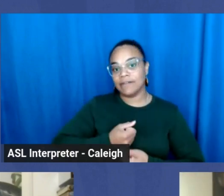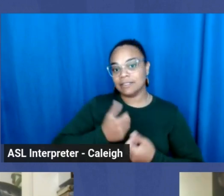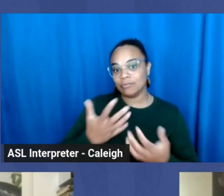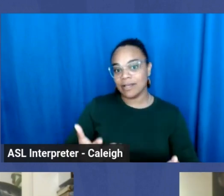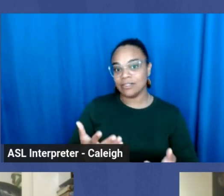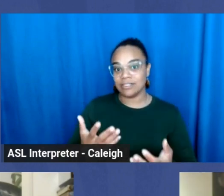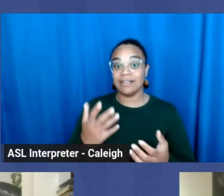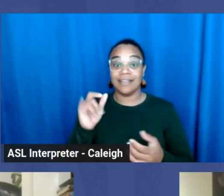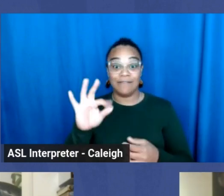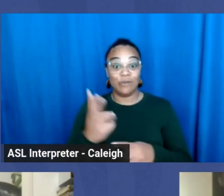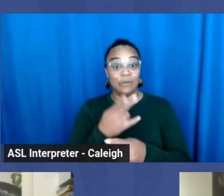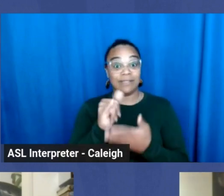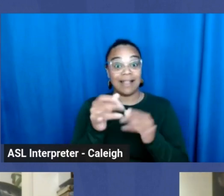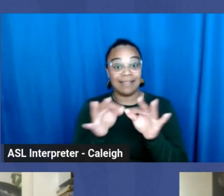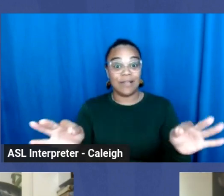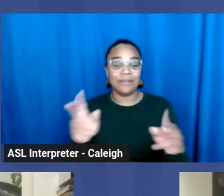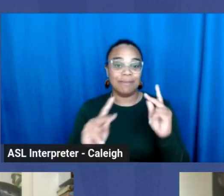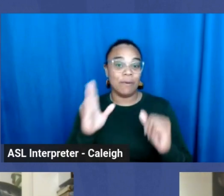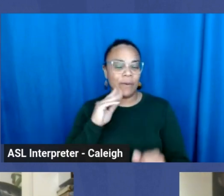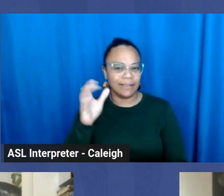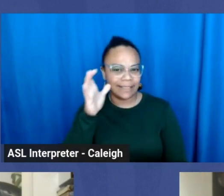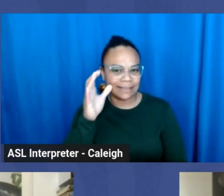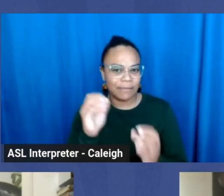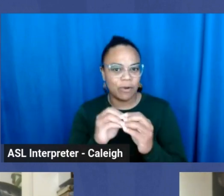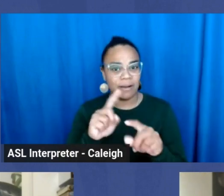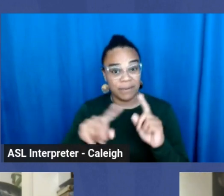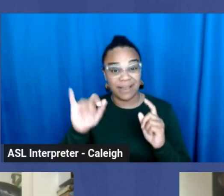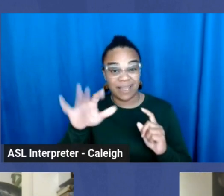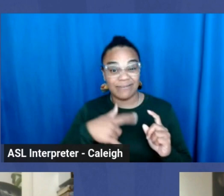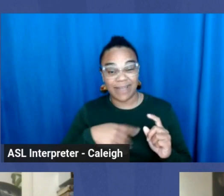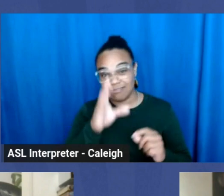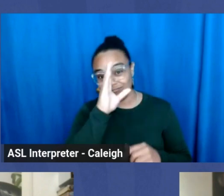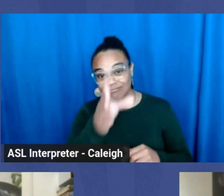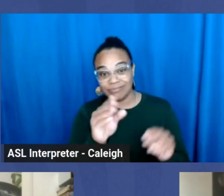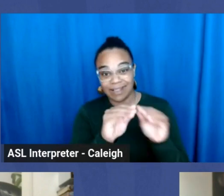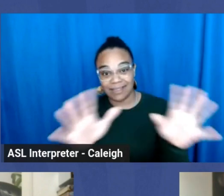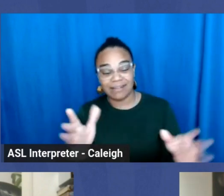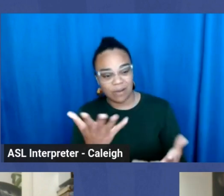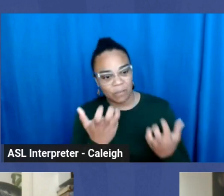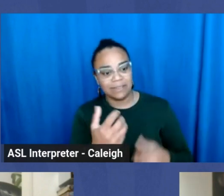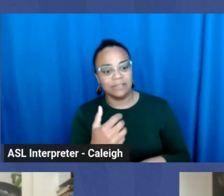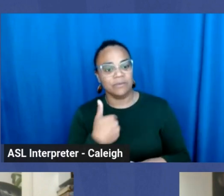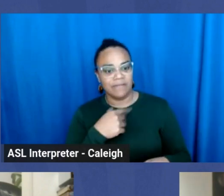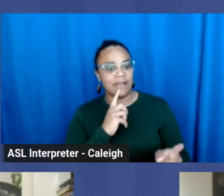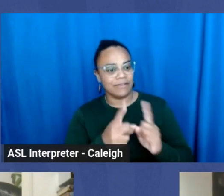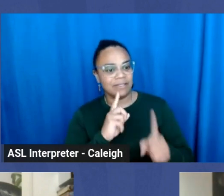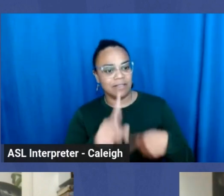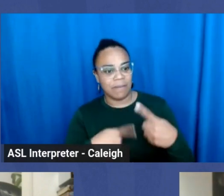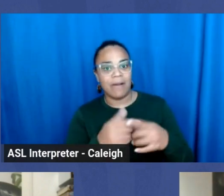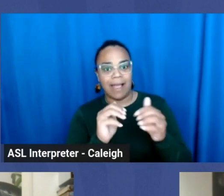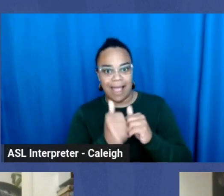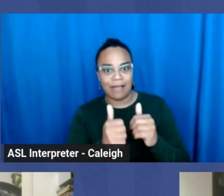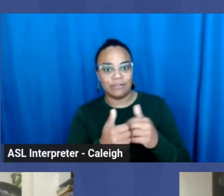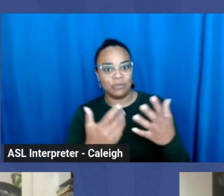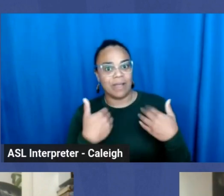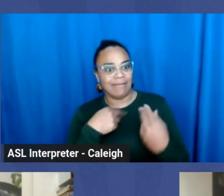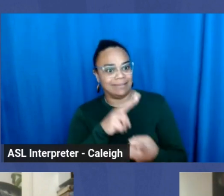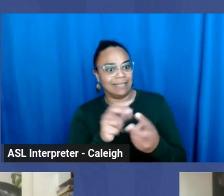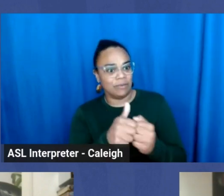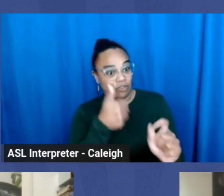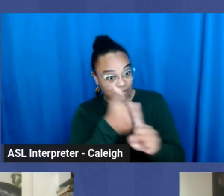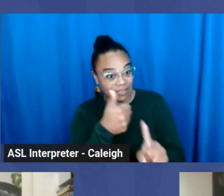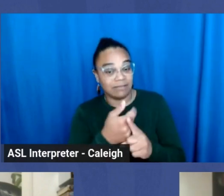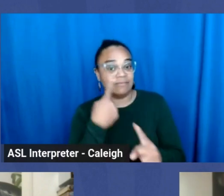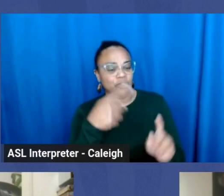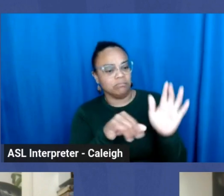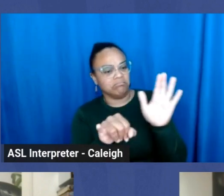more. But if I tell you exactly what we're talking about, if I say, hey, let's have a conversation about how to have sex with yourself so you know what you like and dislike, so you are